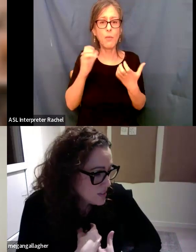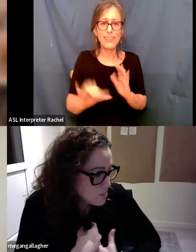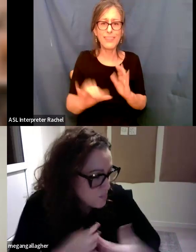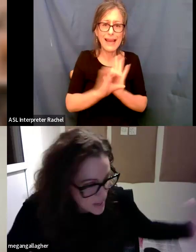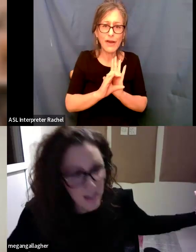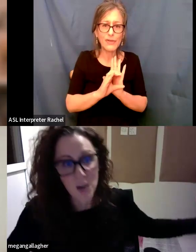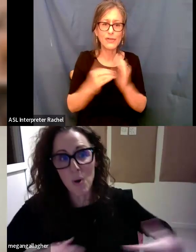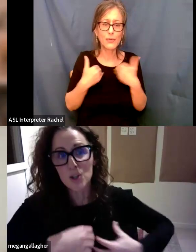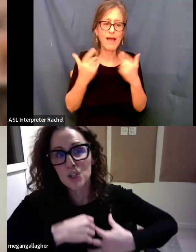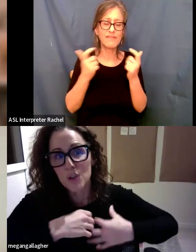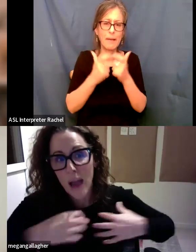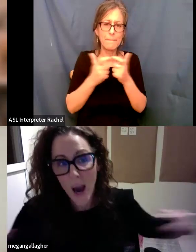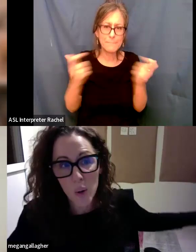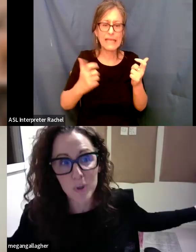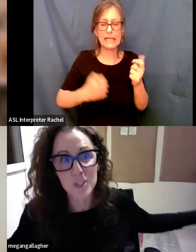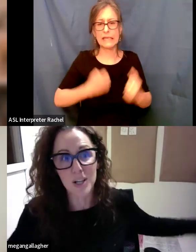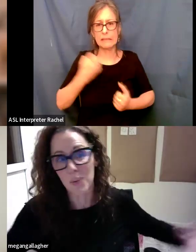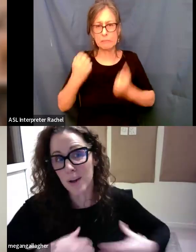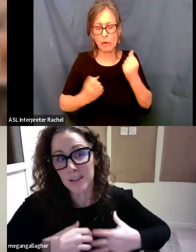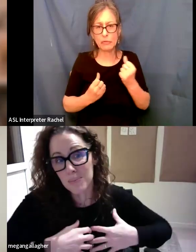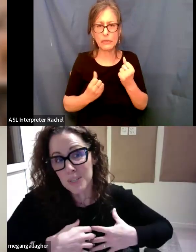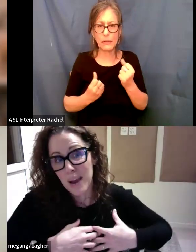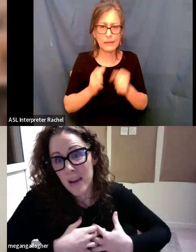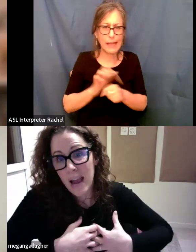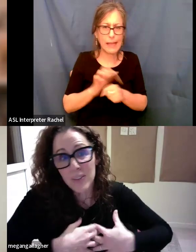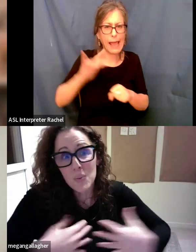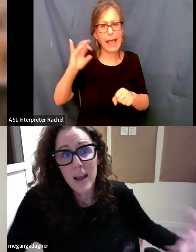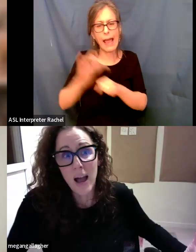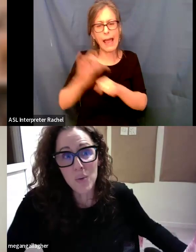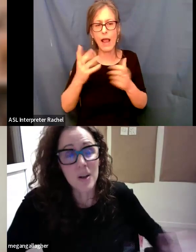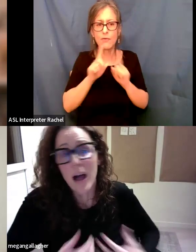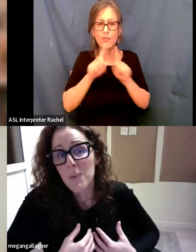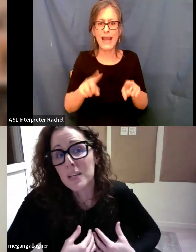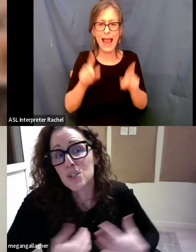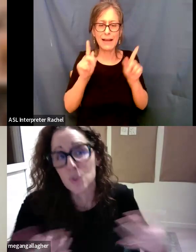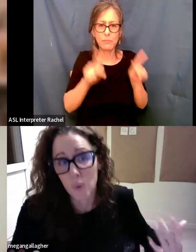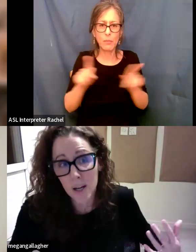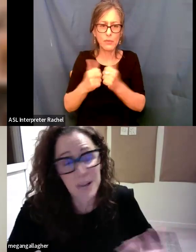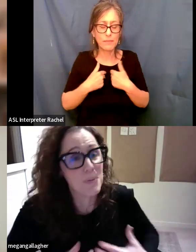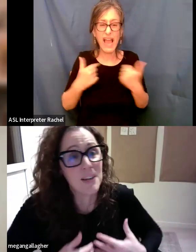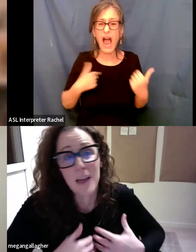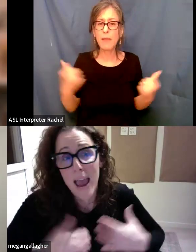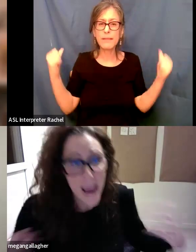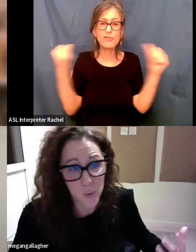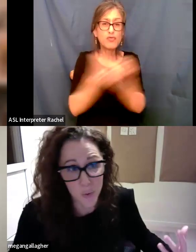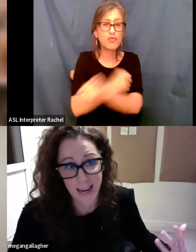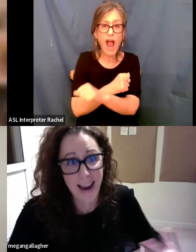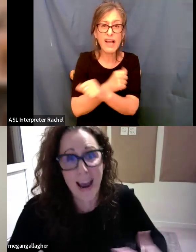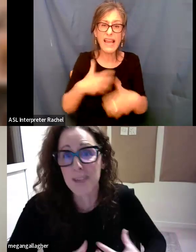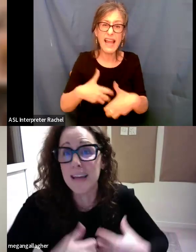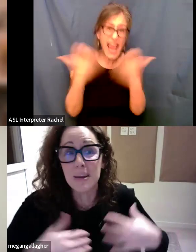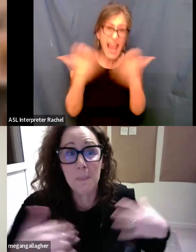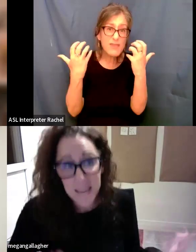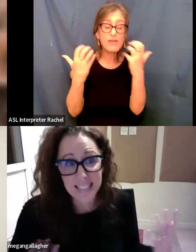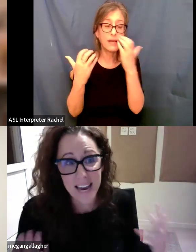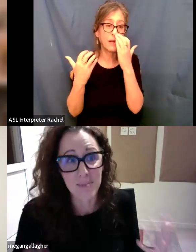just have this big emotional outburst. I wanted him to react the way I would. I would get drunk and be angry